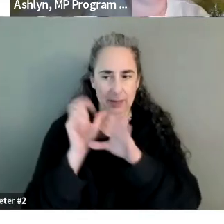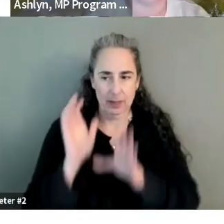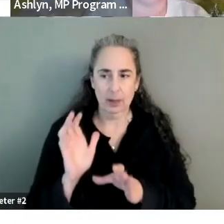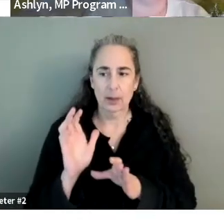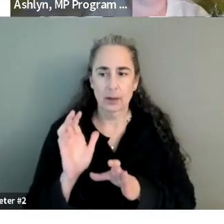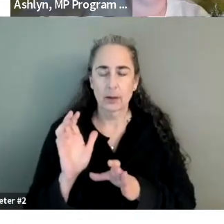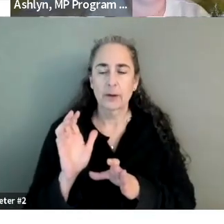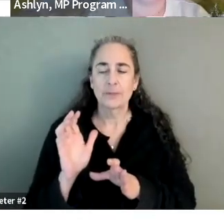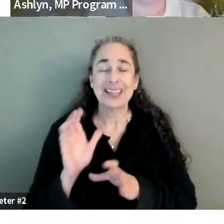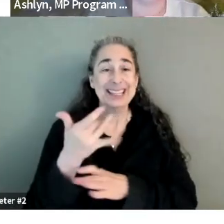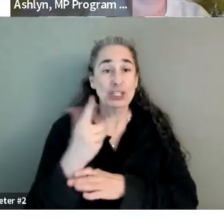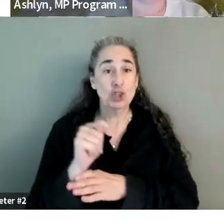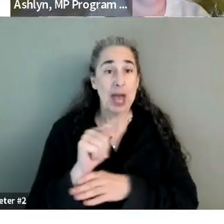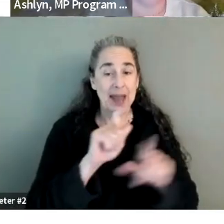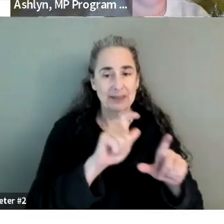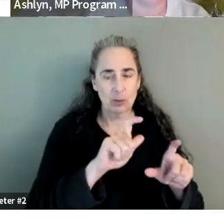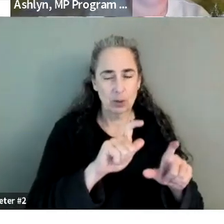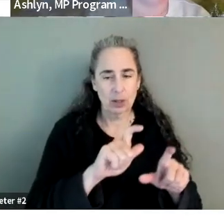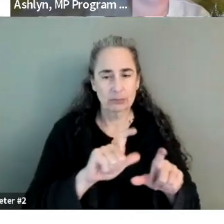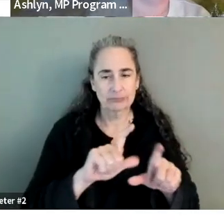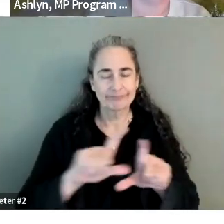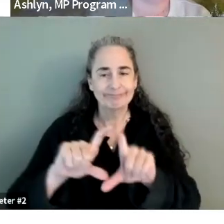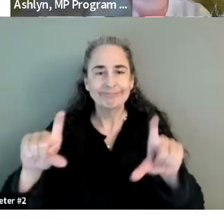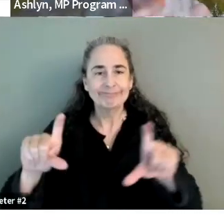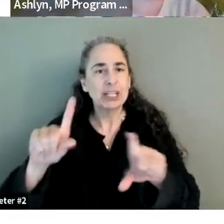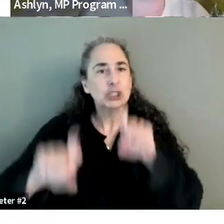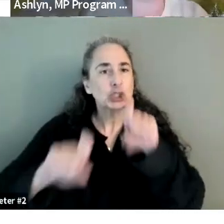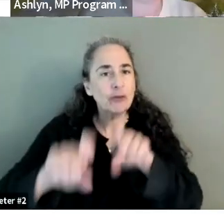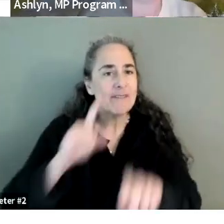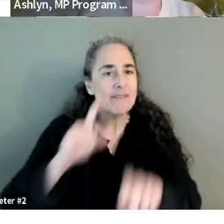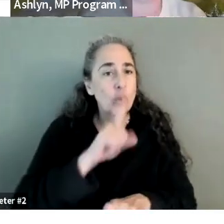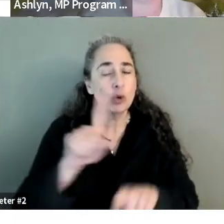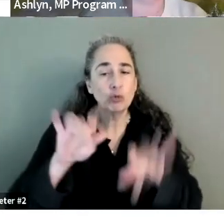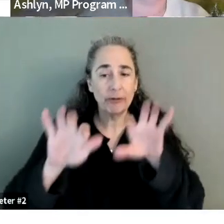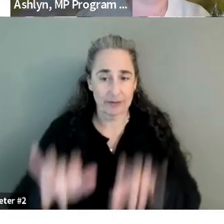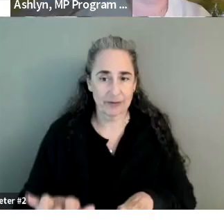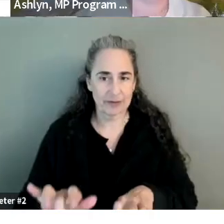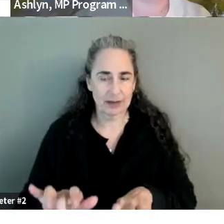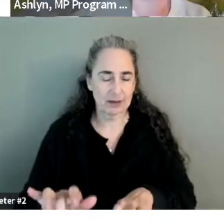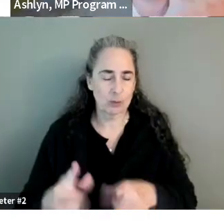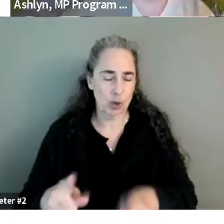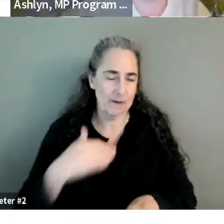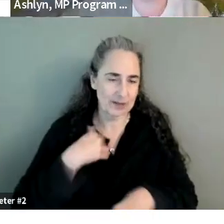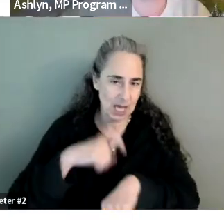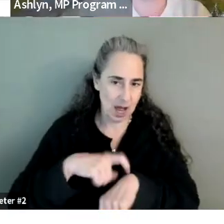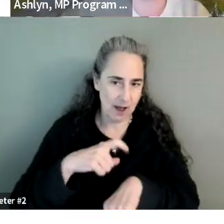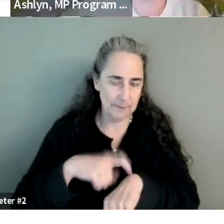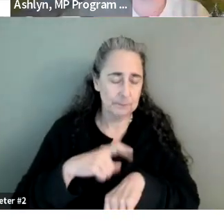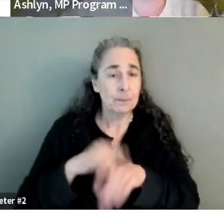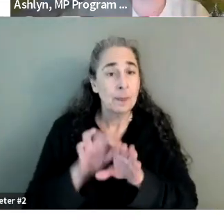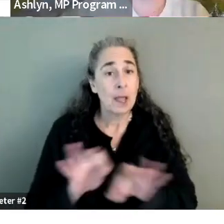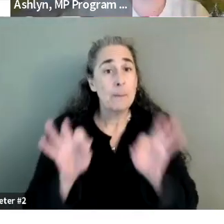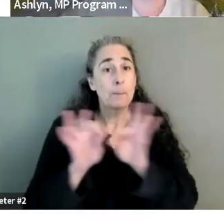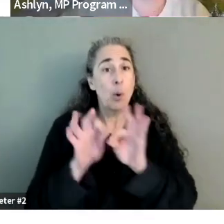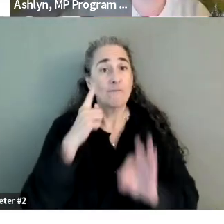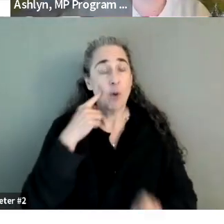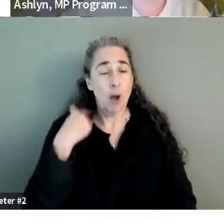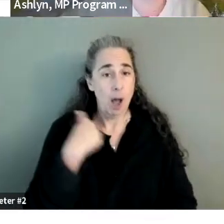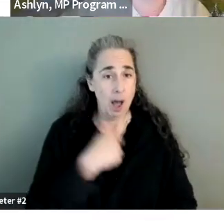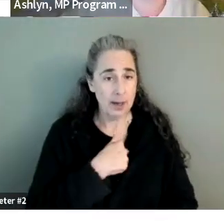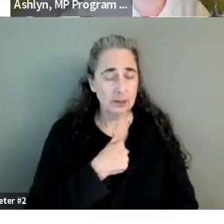paste in the chat a survey for you to complete at your leisure. It's really important for us